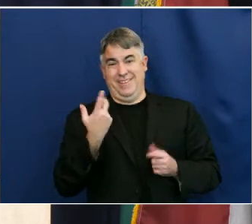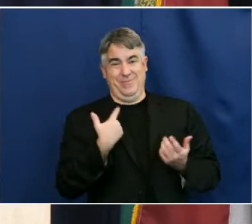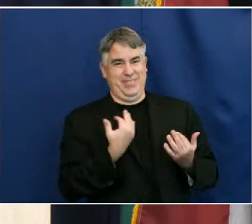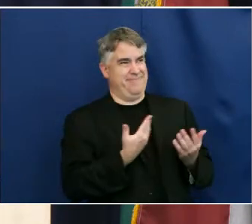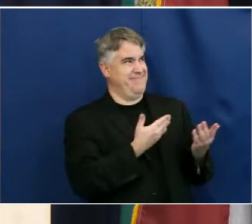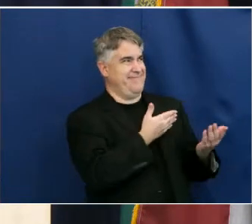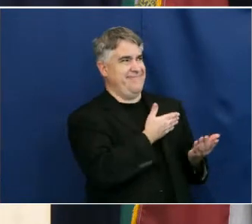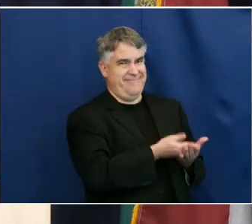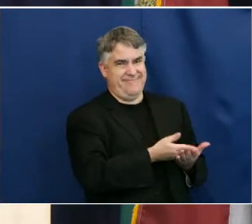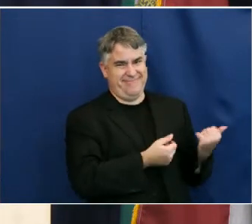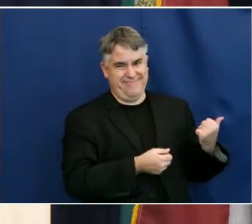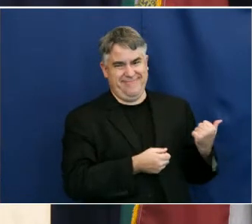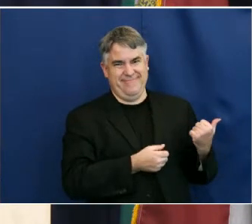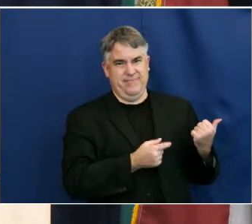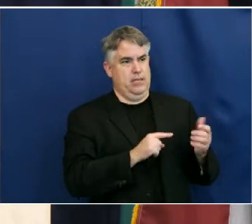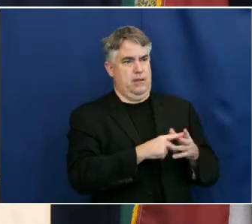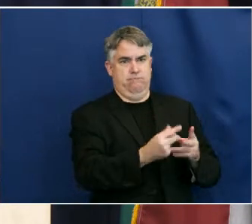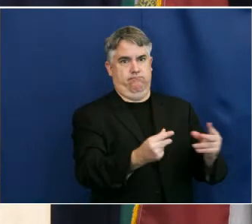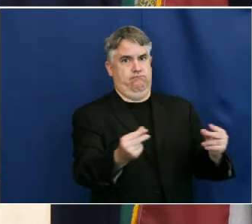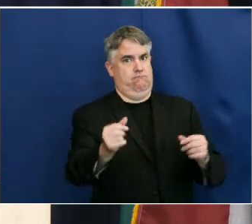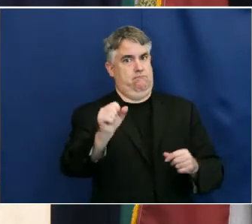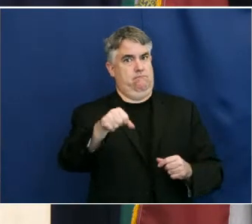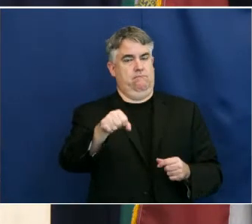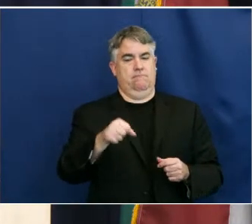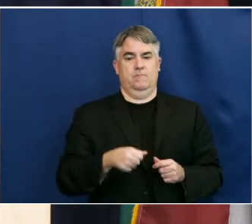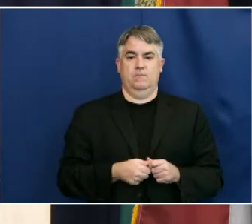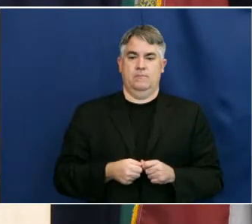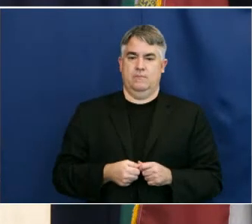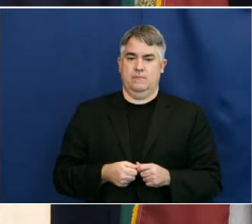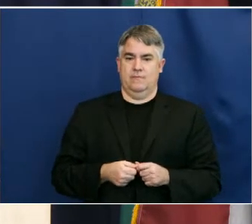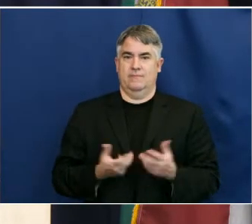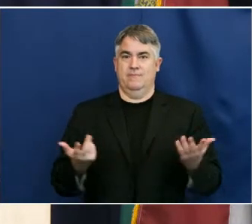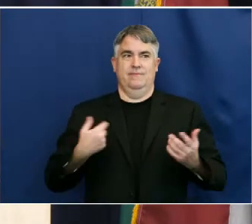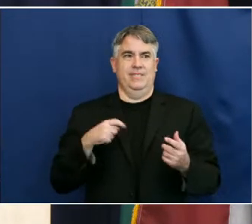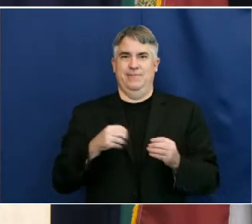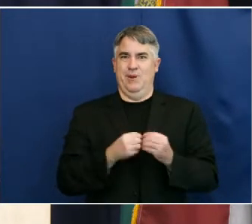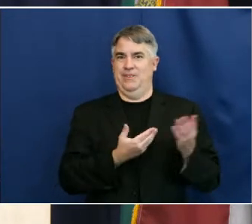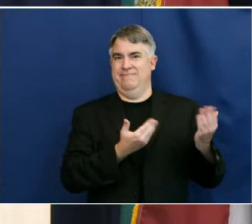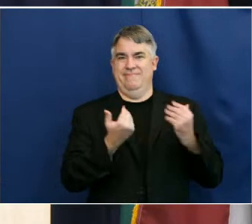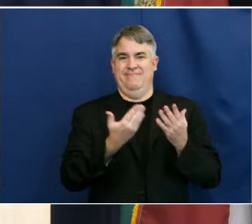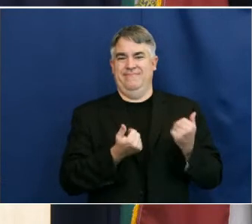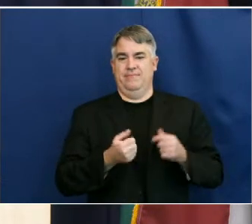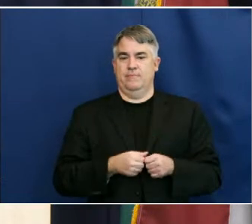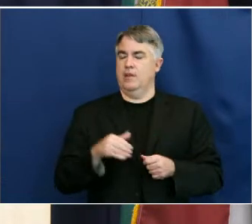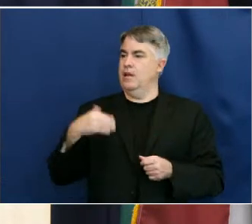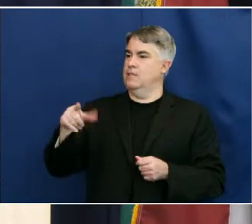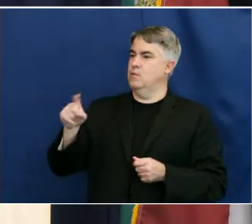think will help. Plus it's just more vaccines, so more vaccines is good. Next question.